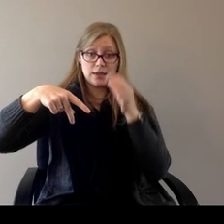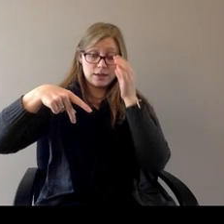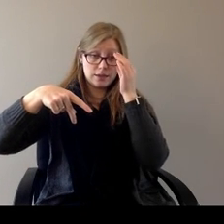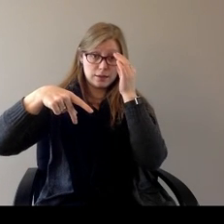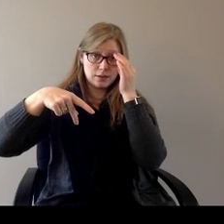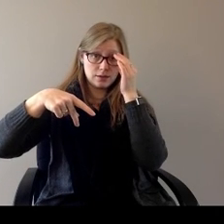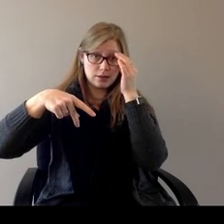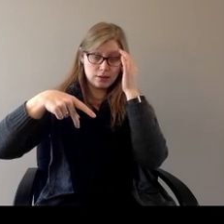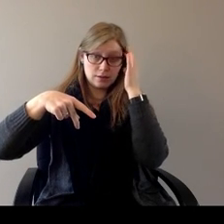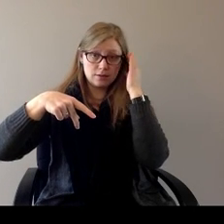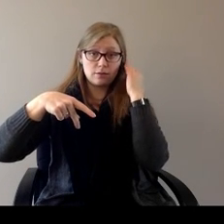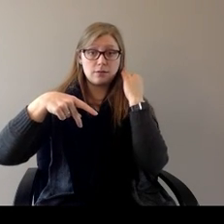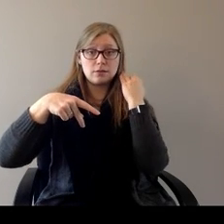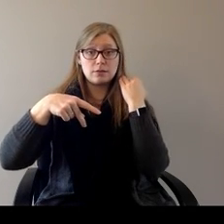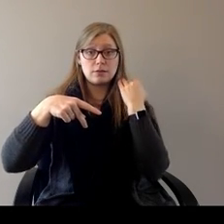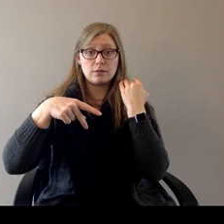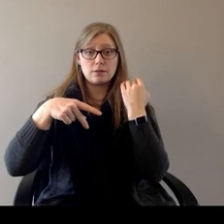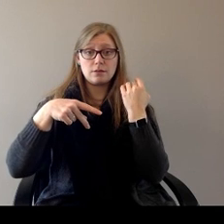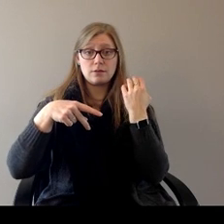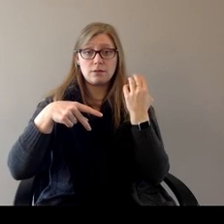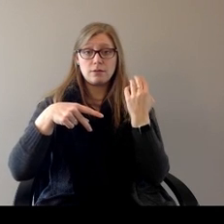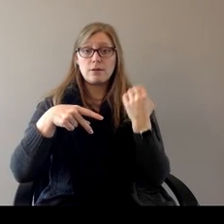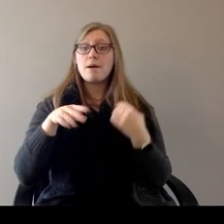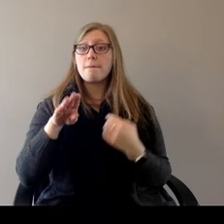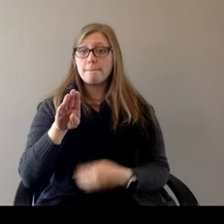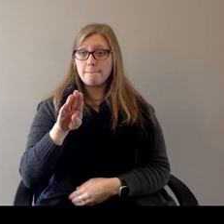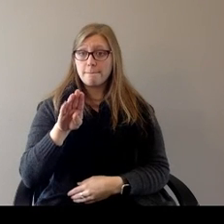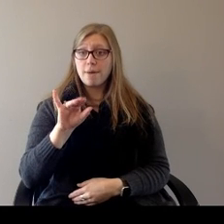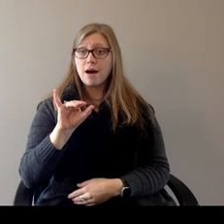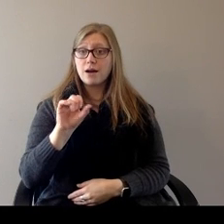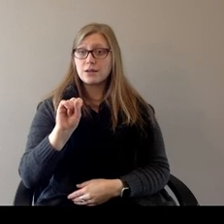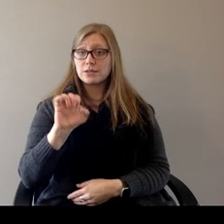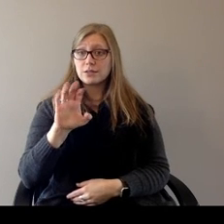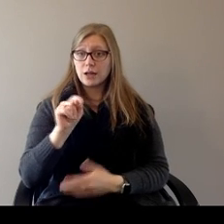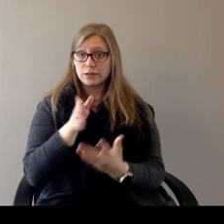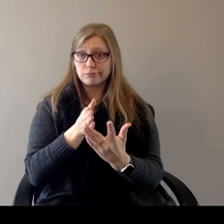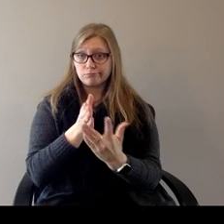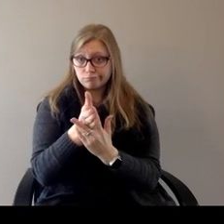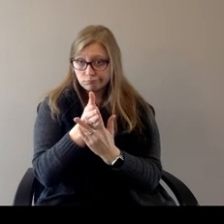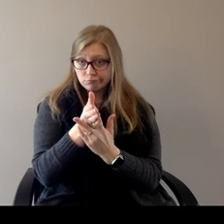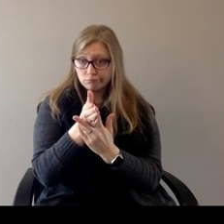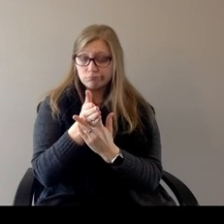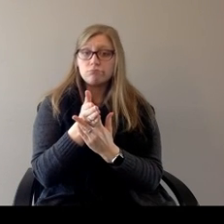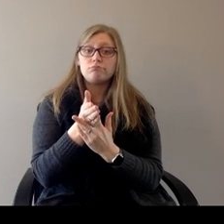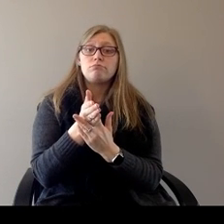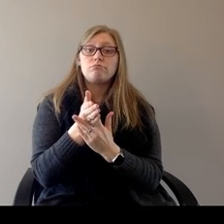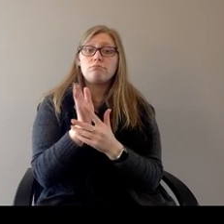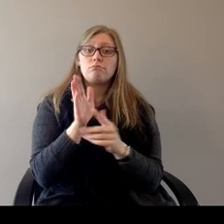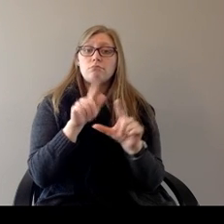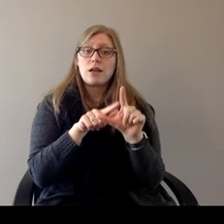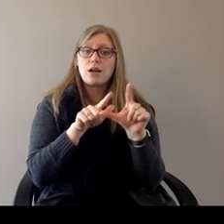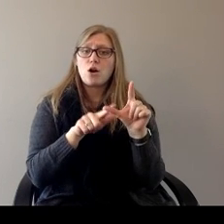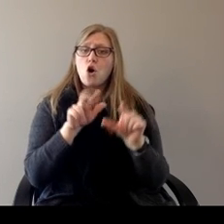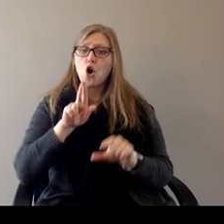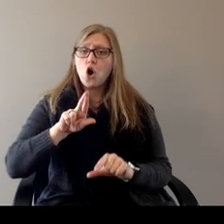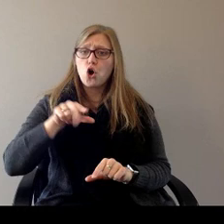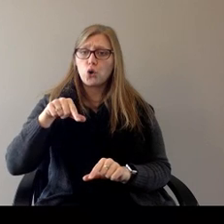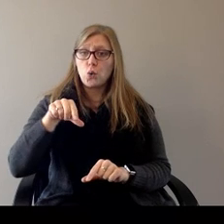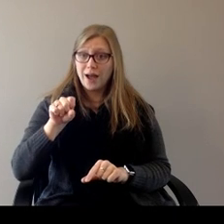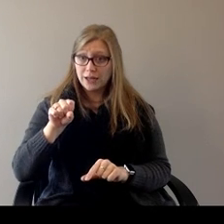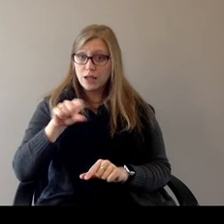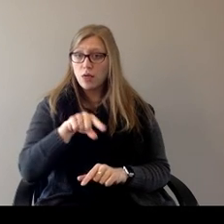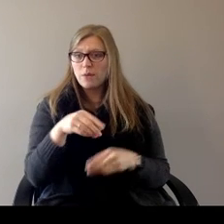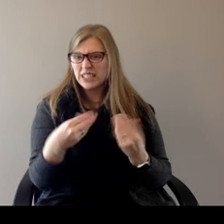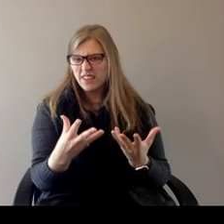ray QP bisects angle RQS. So what does that mean? That was